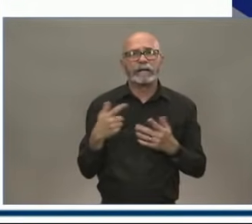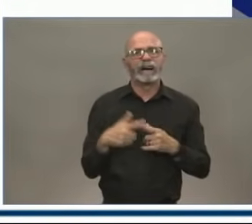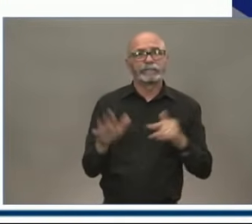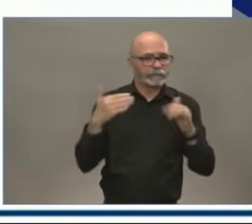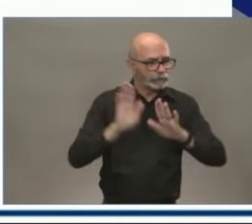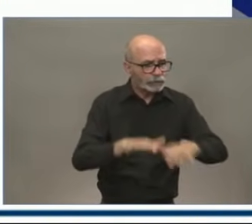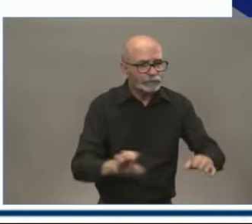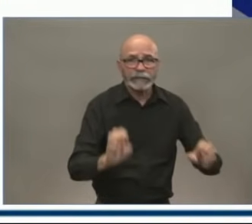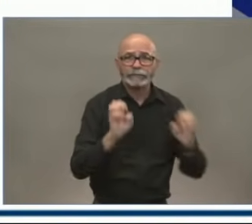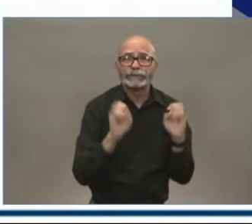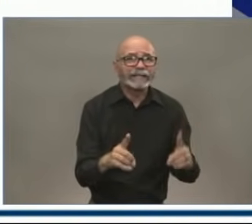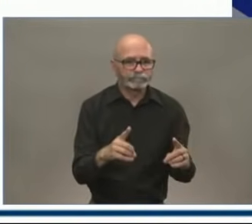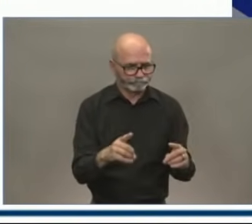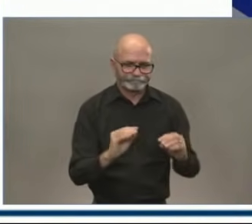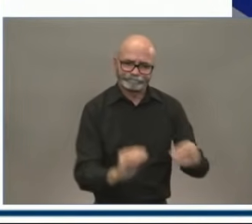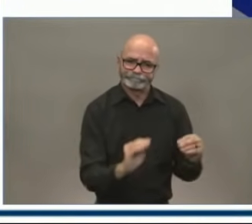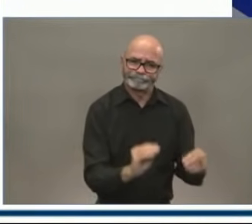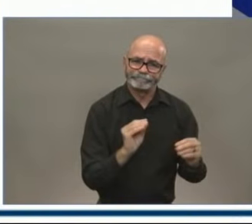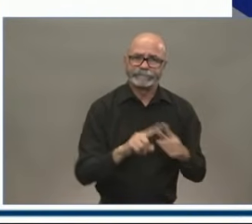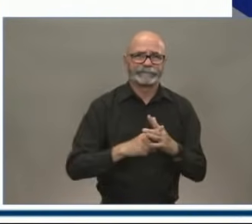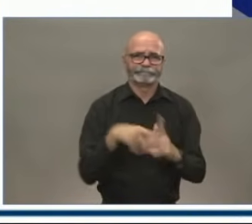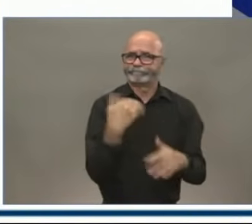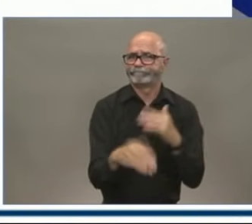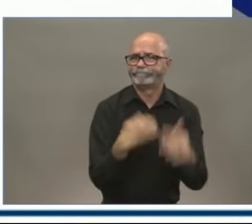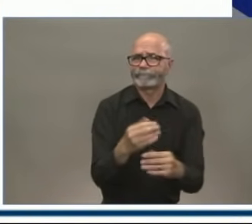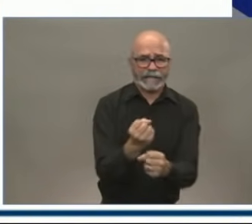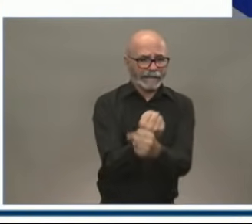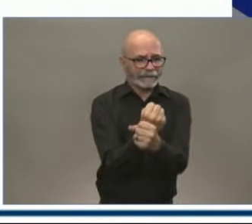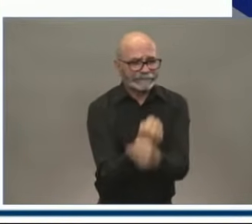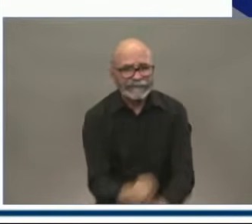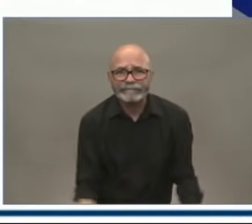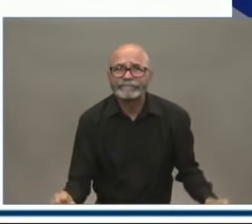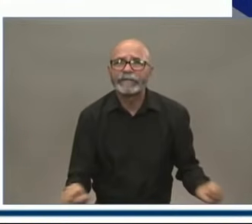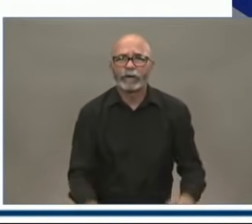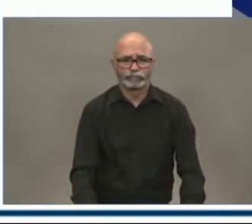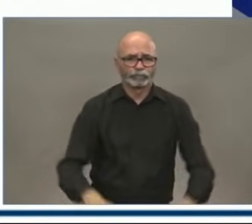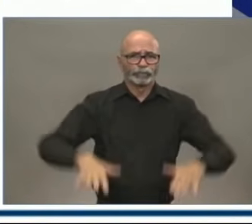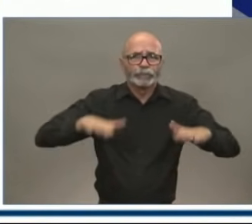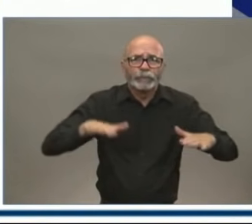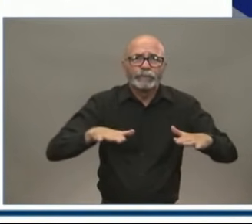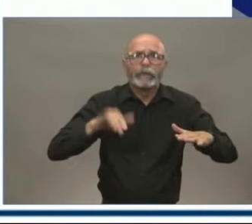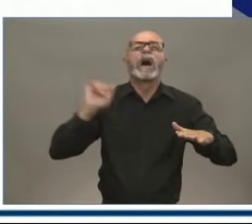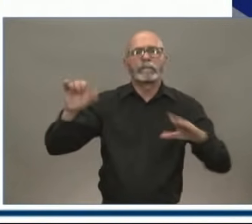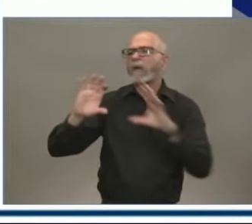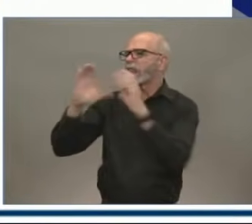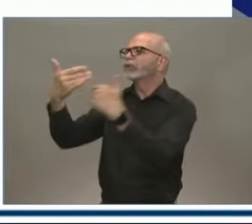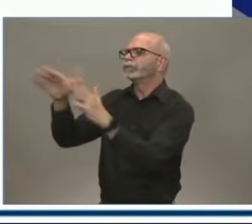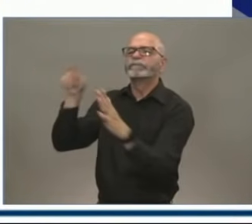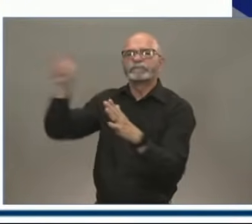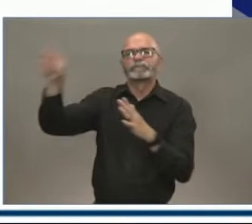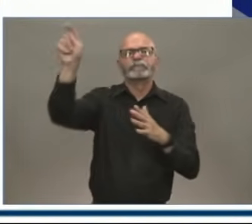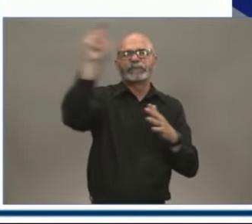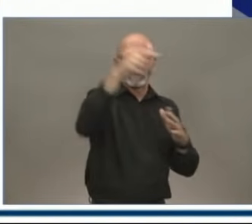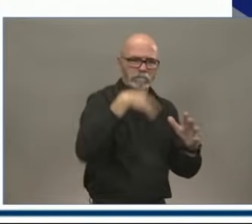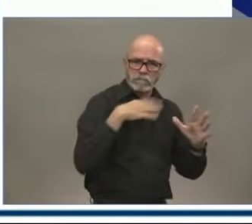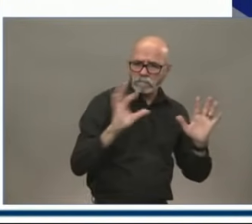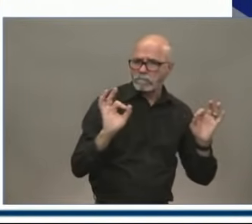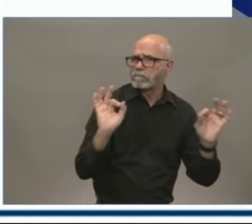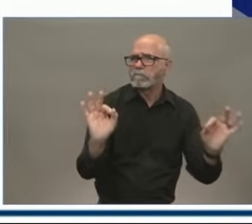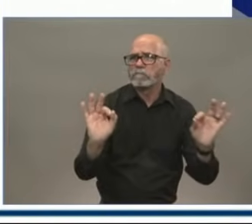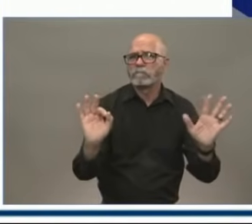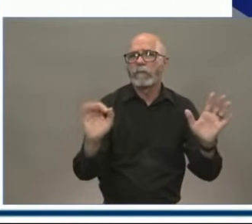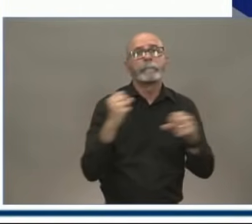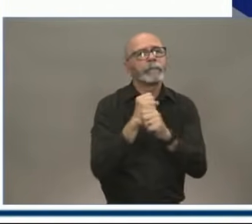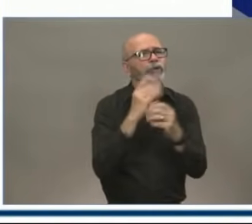environment, in the safest environment, which would be a classroom at all possible. Ensuring that young people